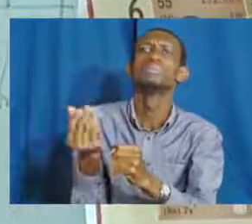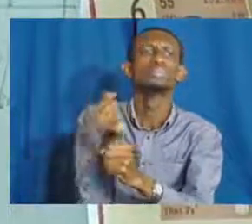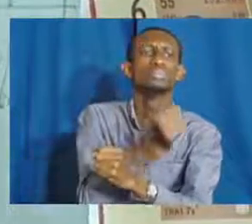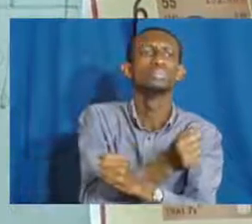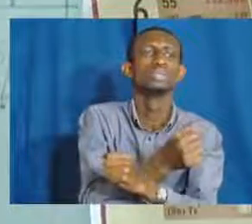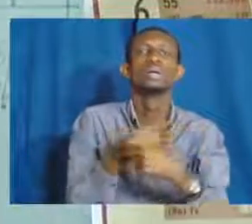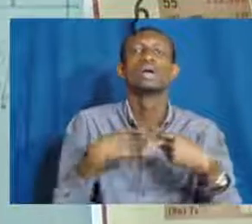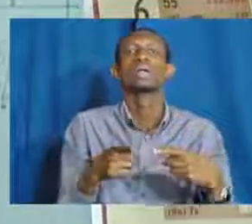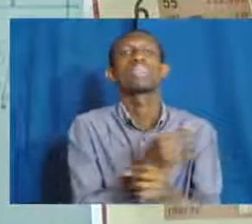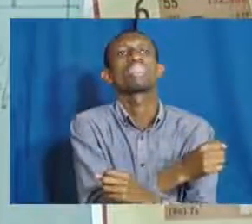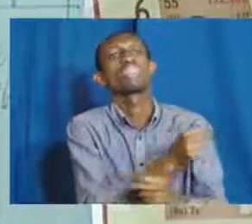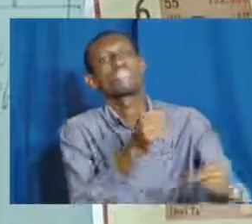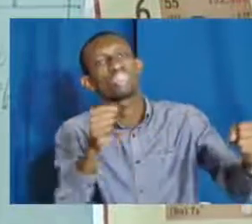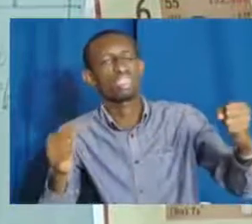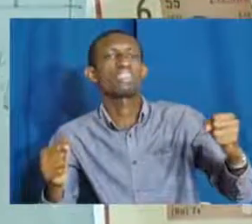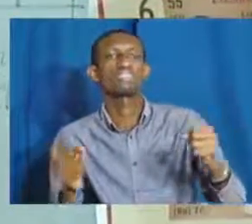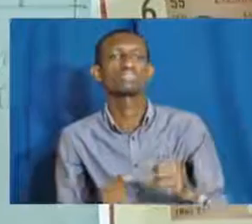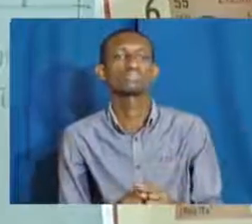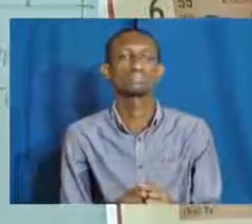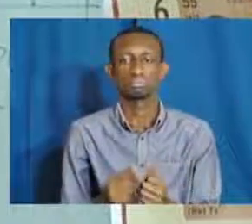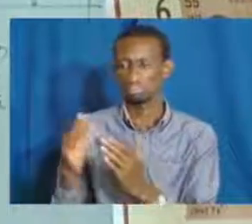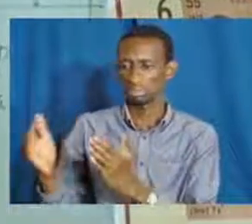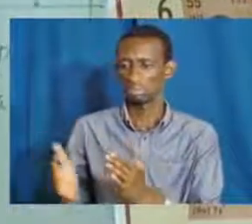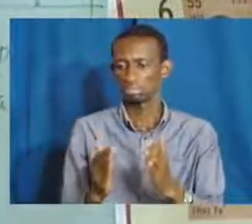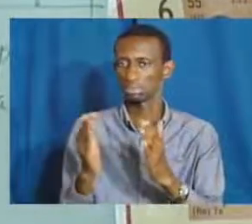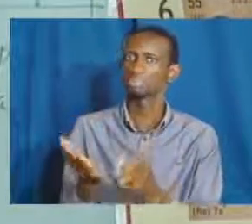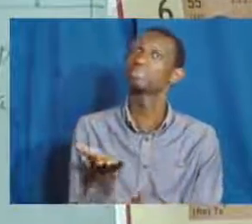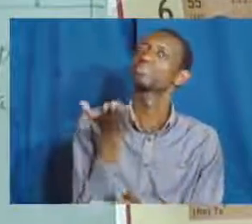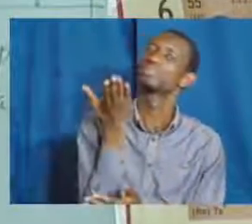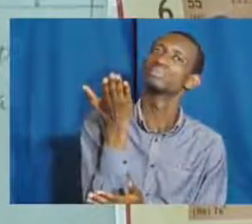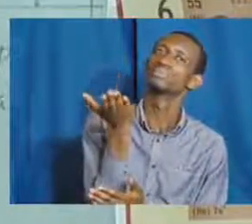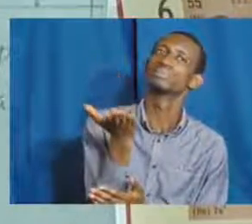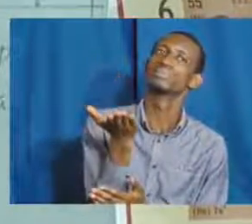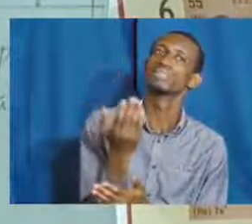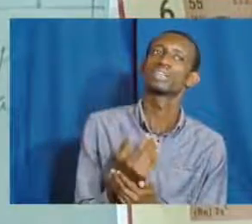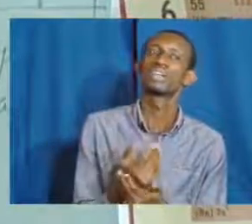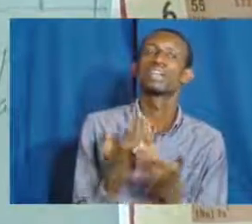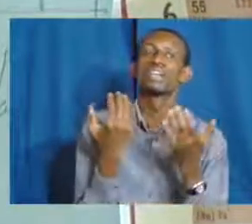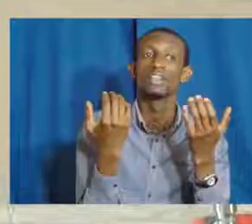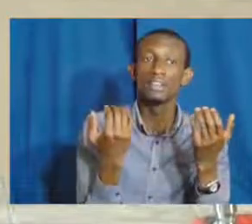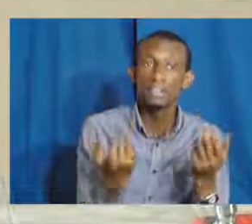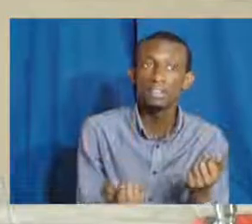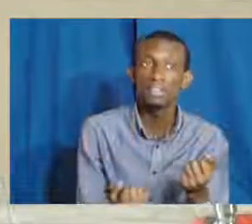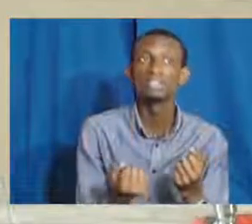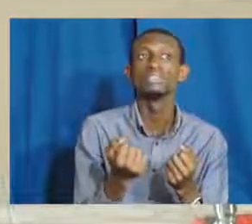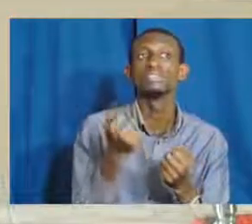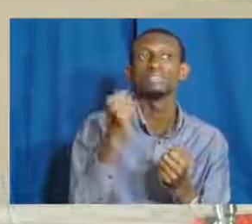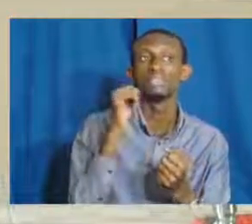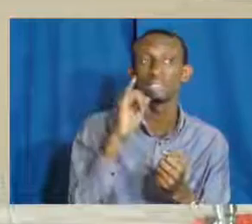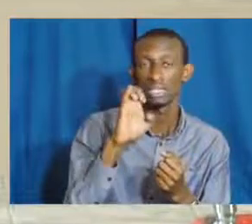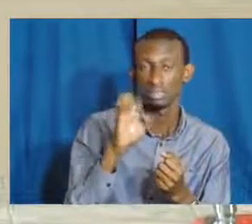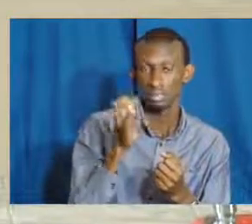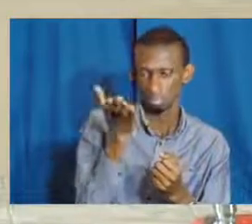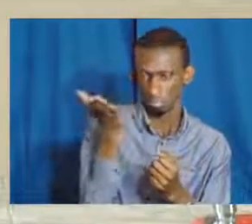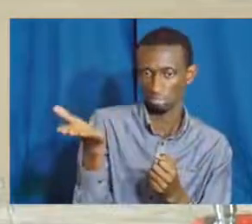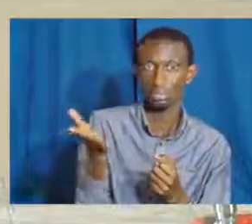tellurium, but he arranged it in that position. So he put iodine in its right position. He put